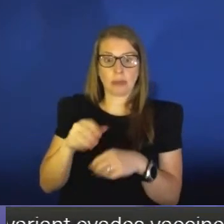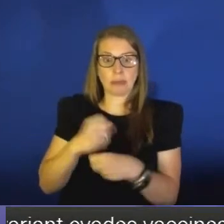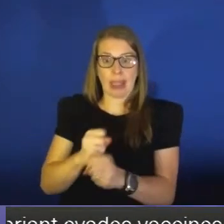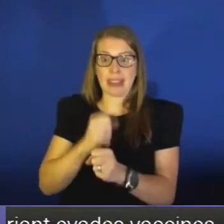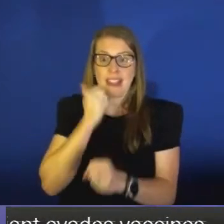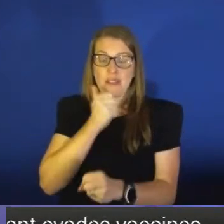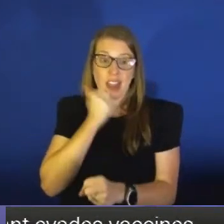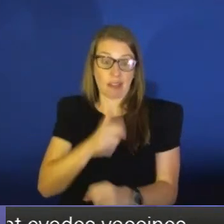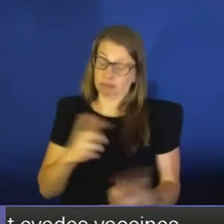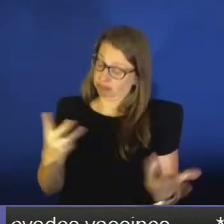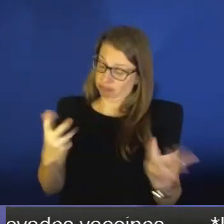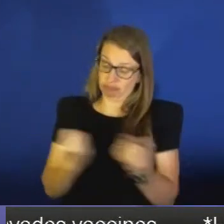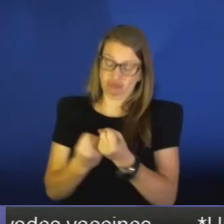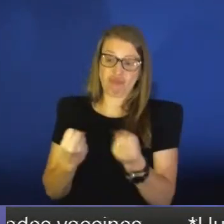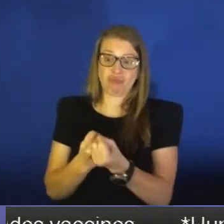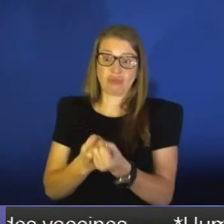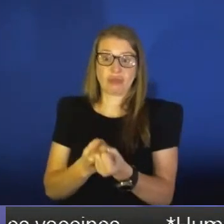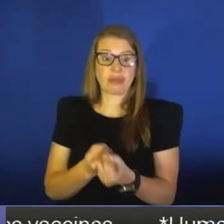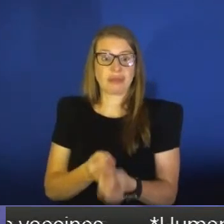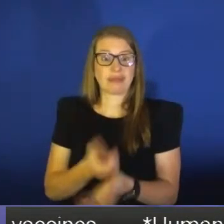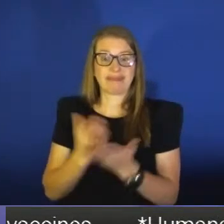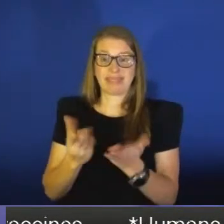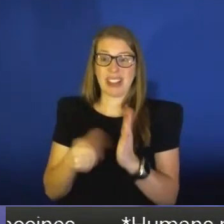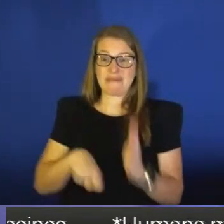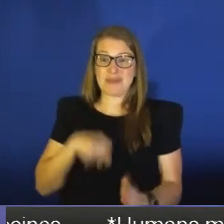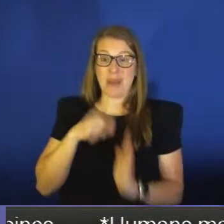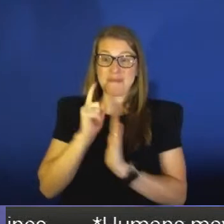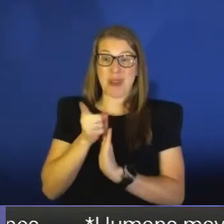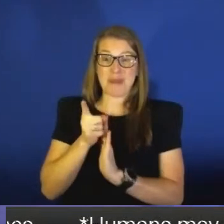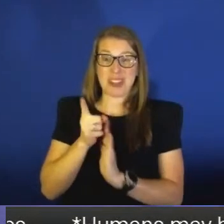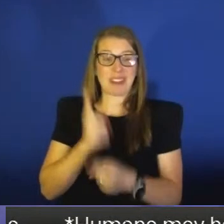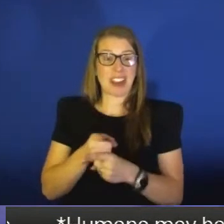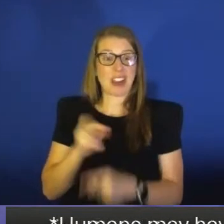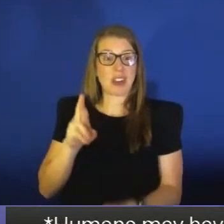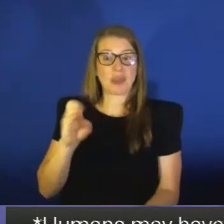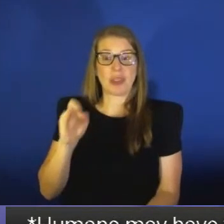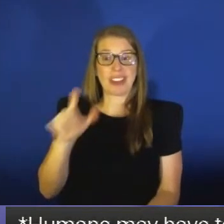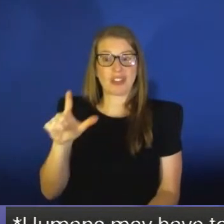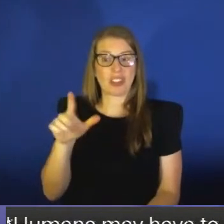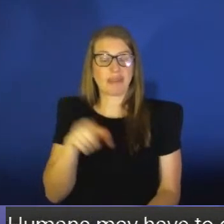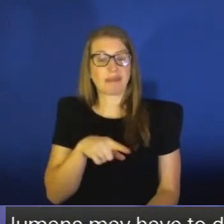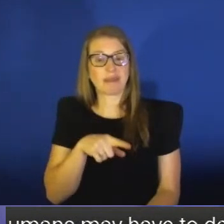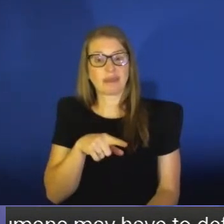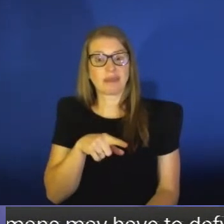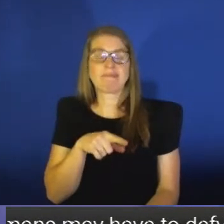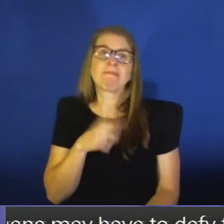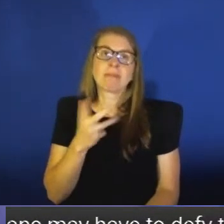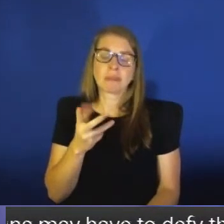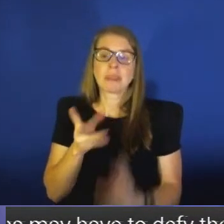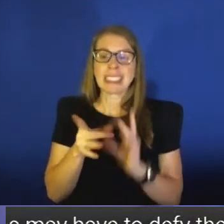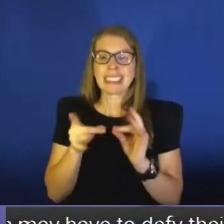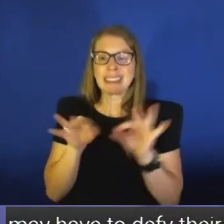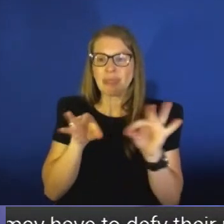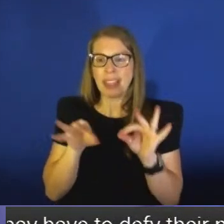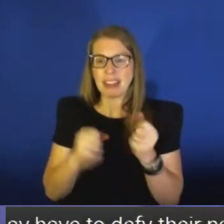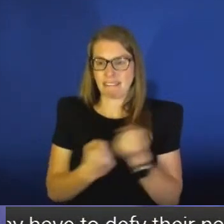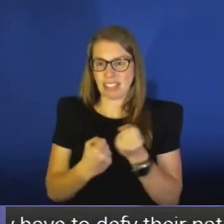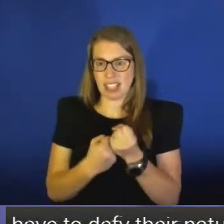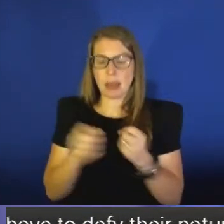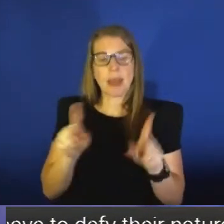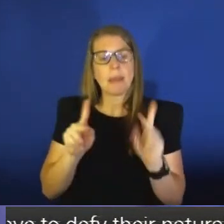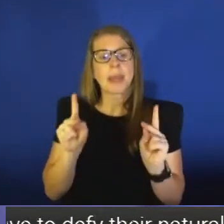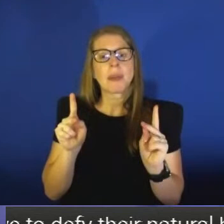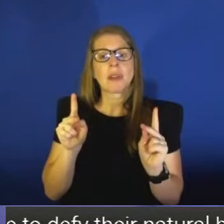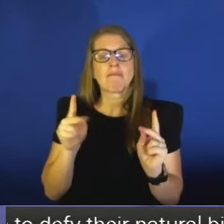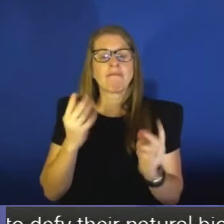in. That's great. And here she is. Proud moment, I know. Right. Rachel, kind of be an advocate, because if there's people out there who maybe have